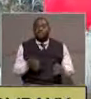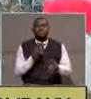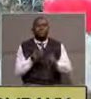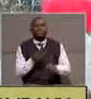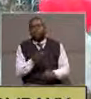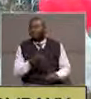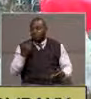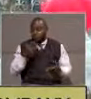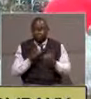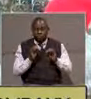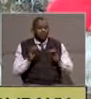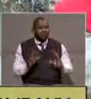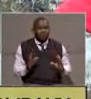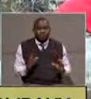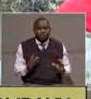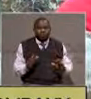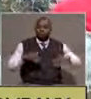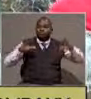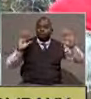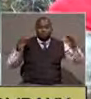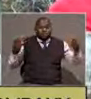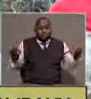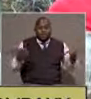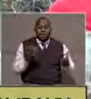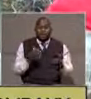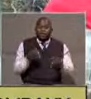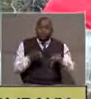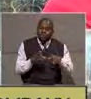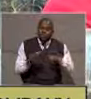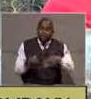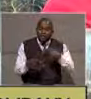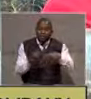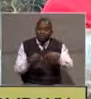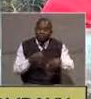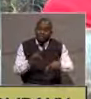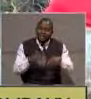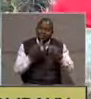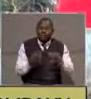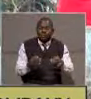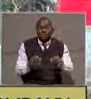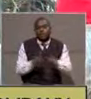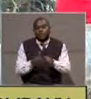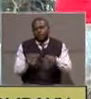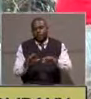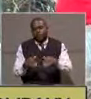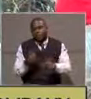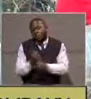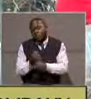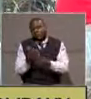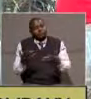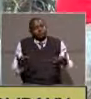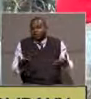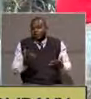not good guys. I gave up, actually. The way they're processing their things, the way they are doing their things,